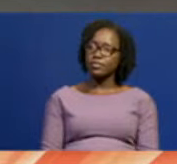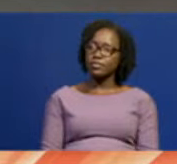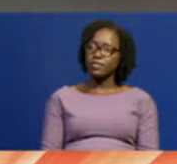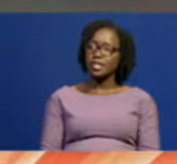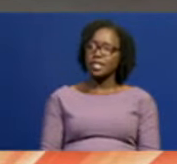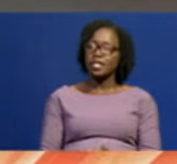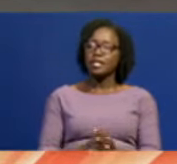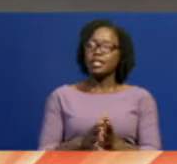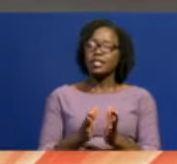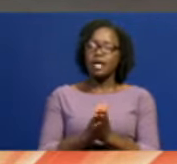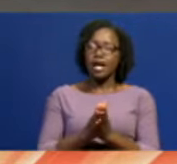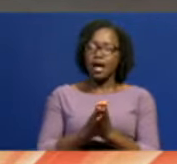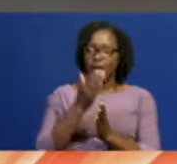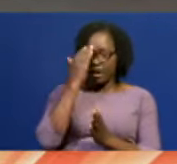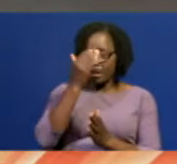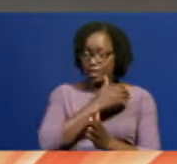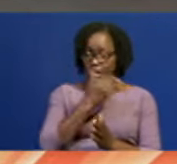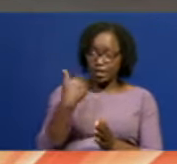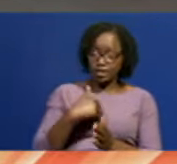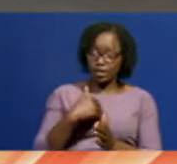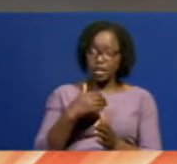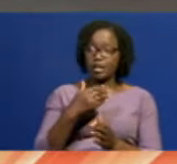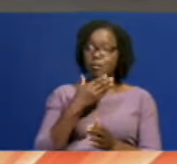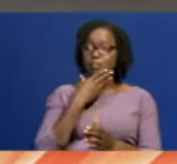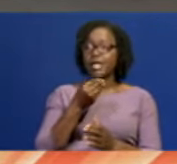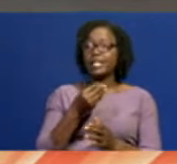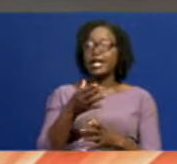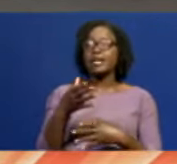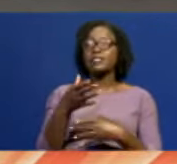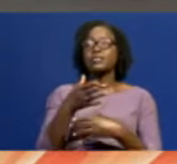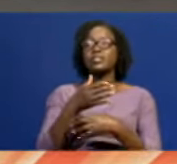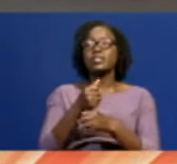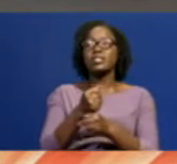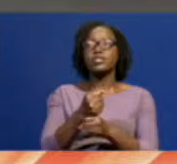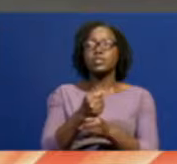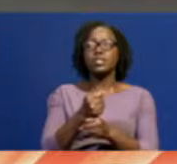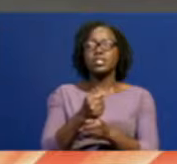and the Riara Parish Catholic Men Association in